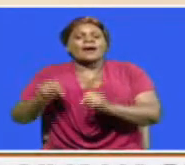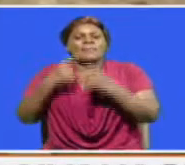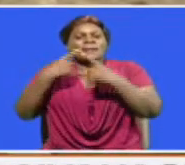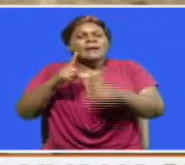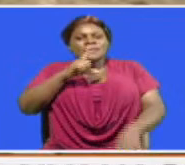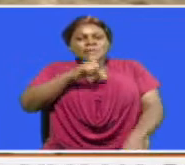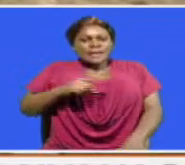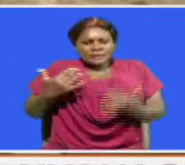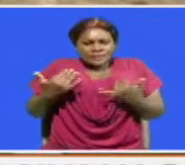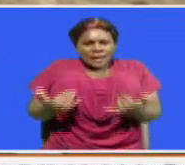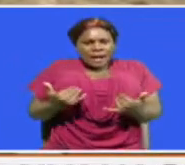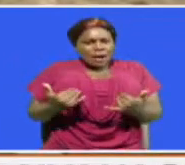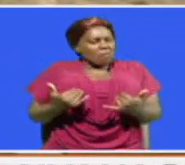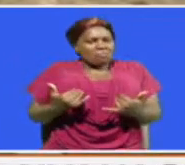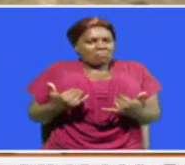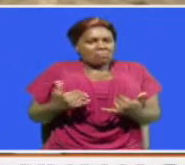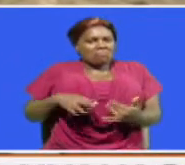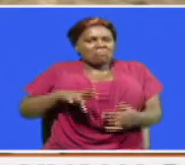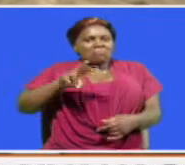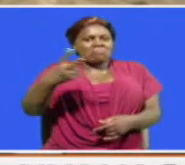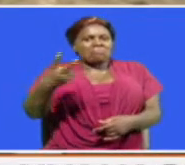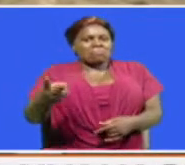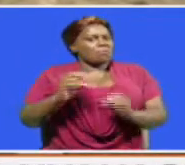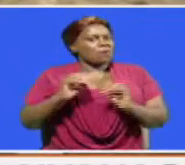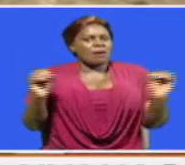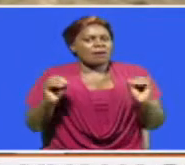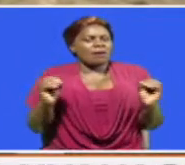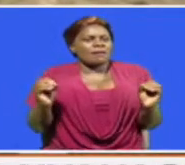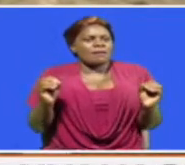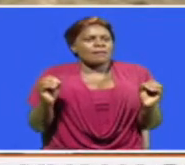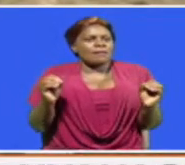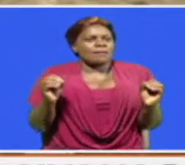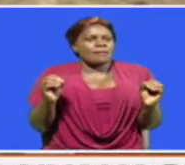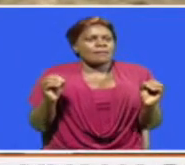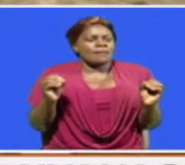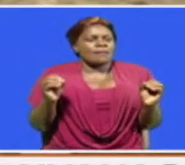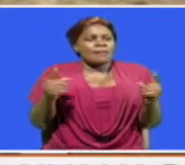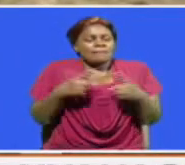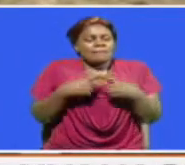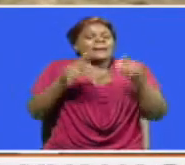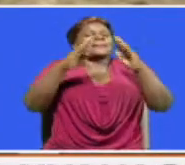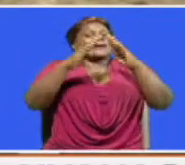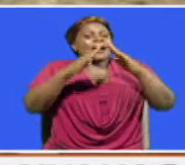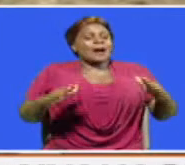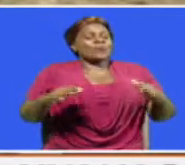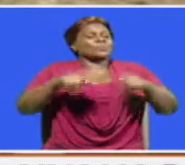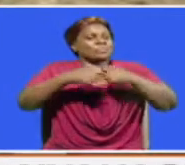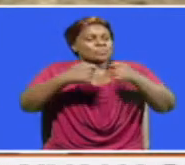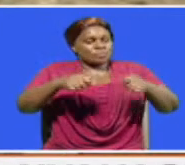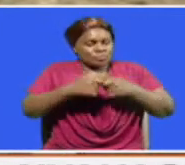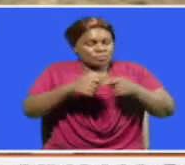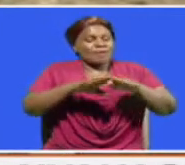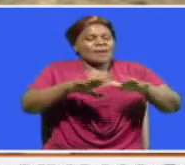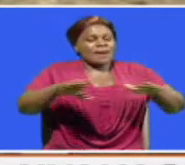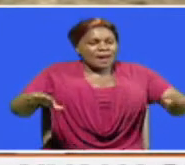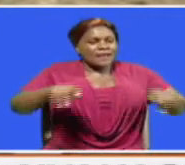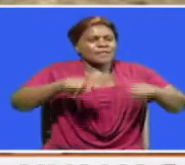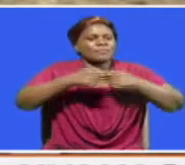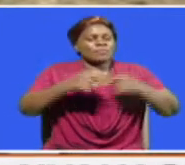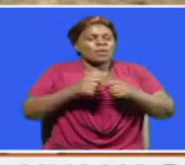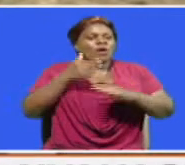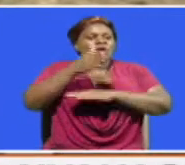luckily this time, there were no deaths reported. But houses were destroyed. Farms,